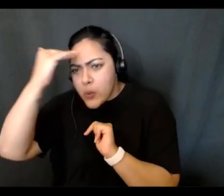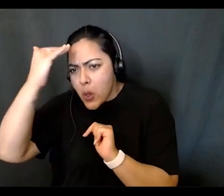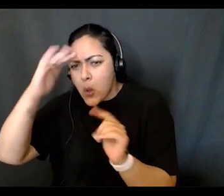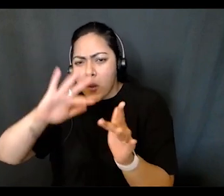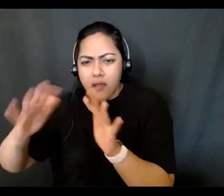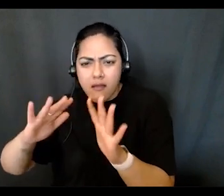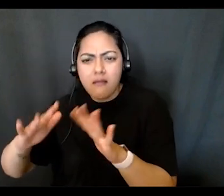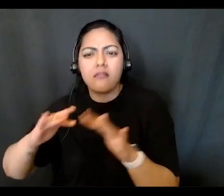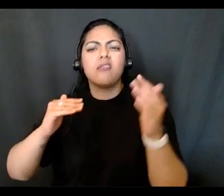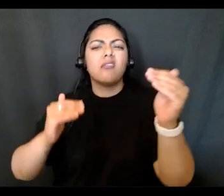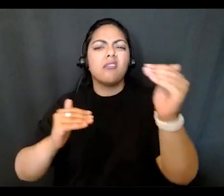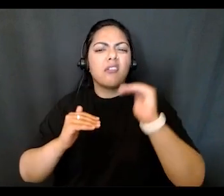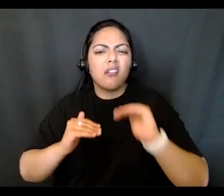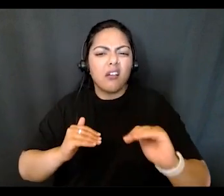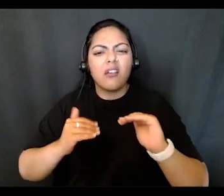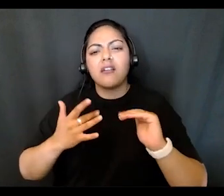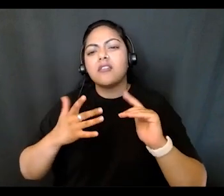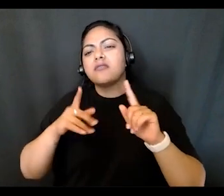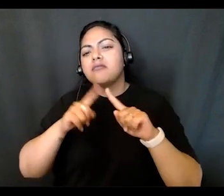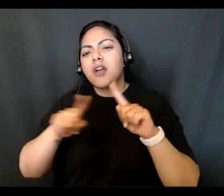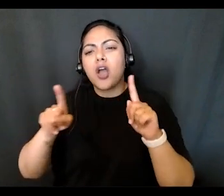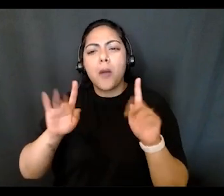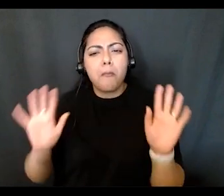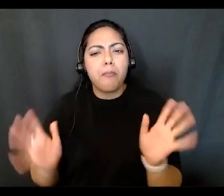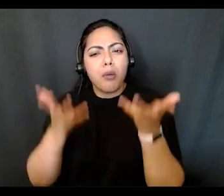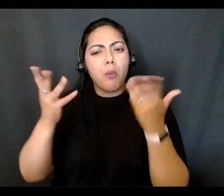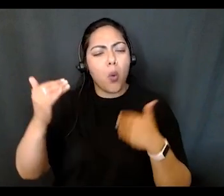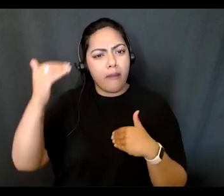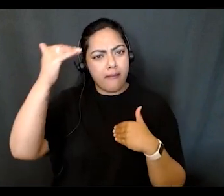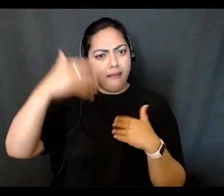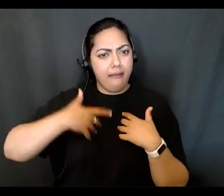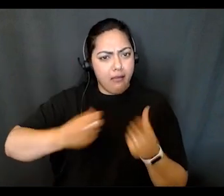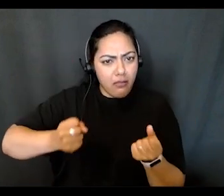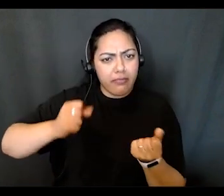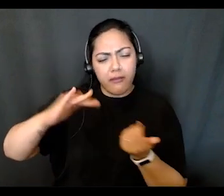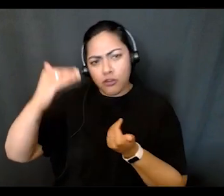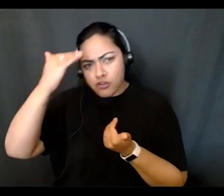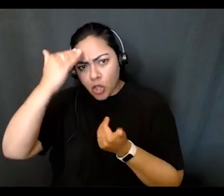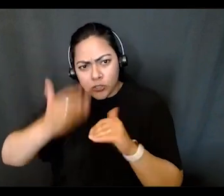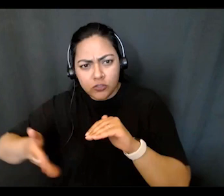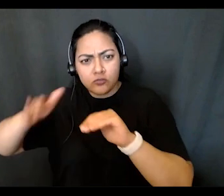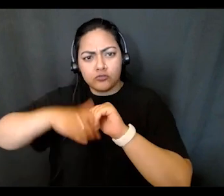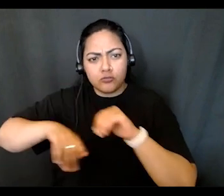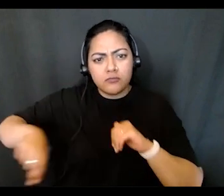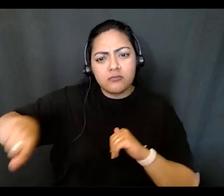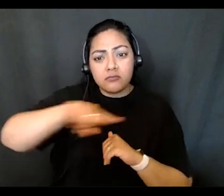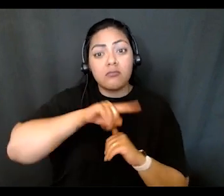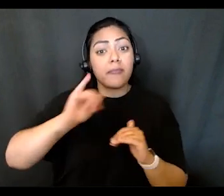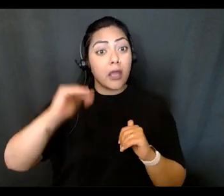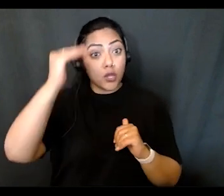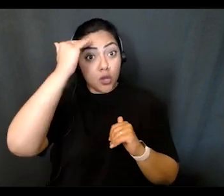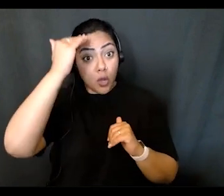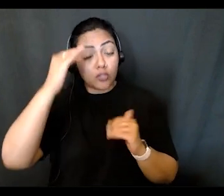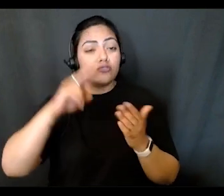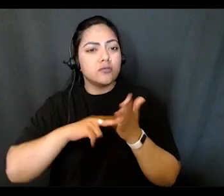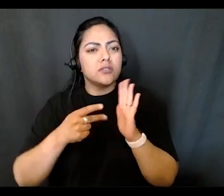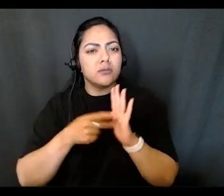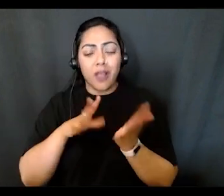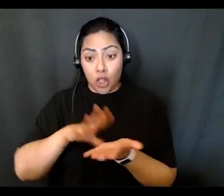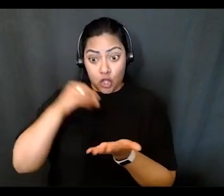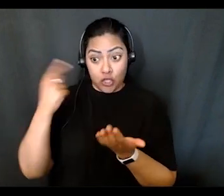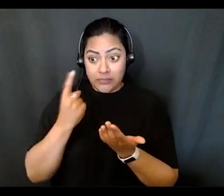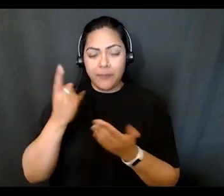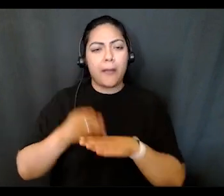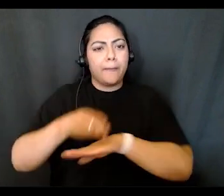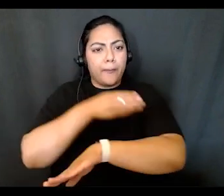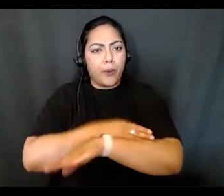and well-being. What is the purpose of this knowledge? This knowledge is designed to actually improve the health of our community. So once we learn something, we need